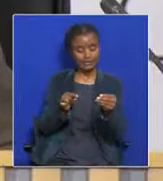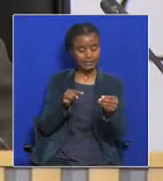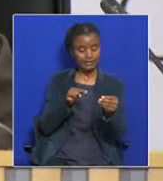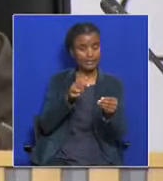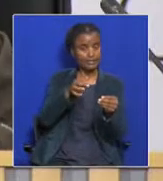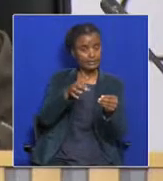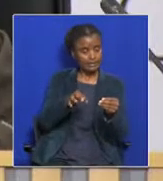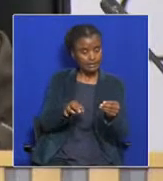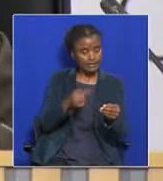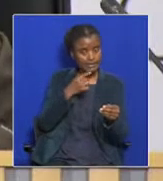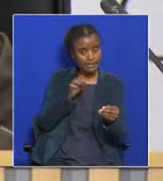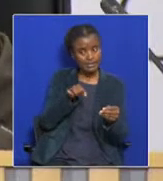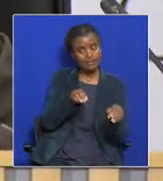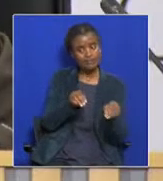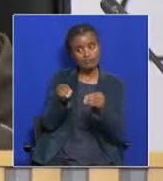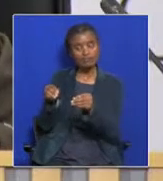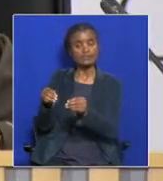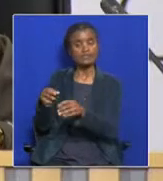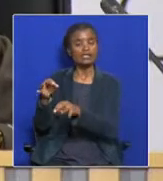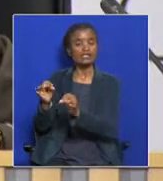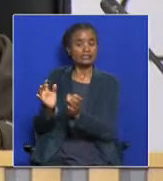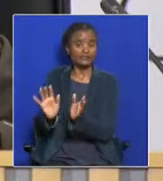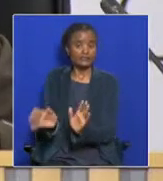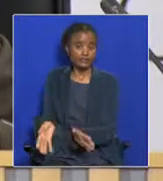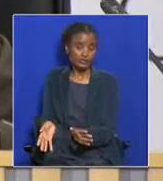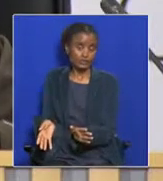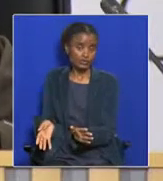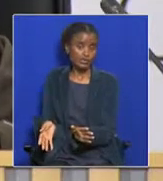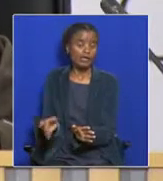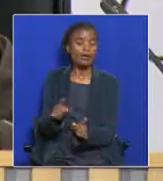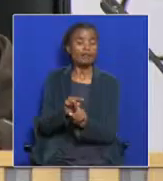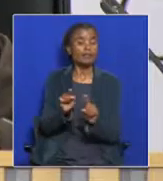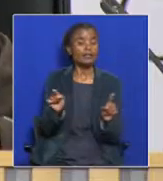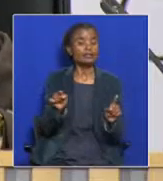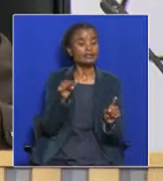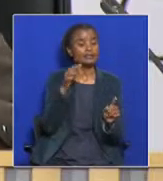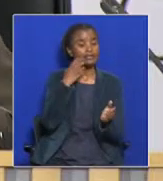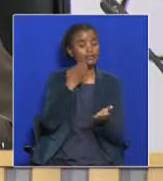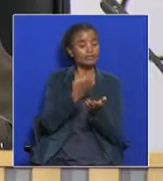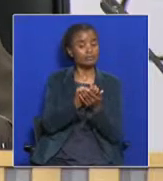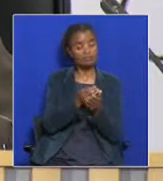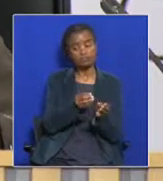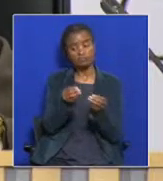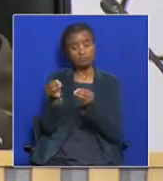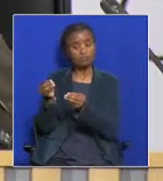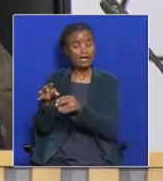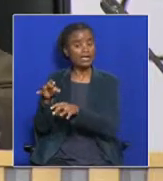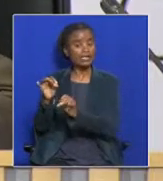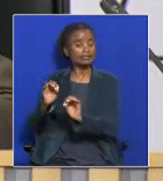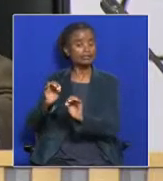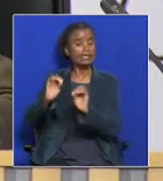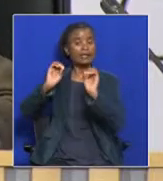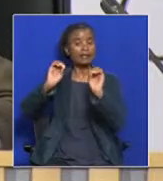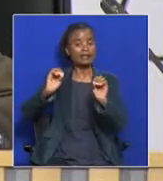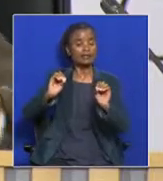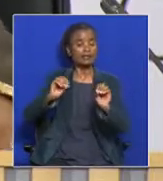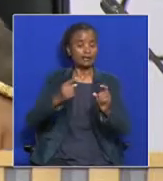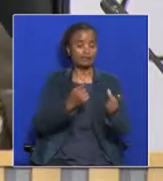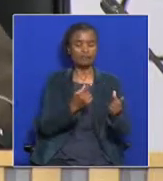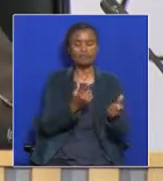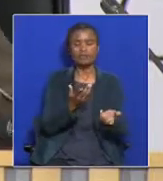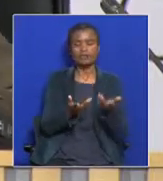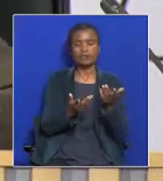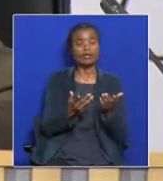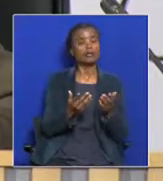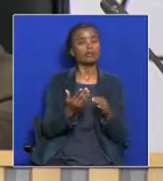analysis. But if your exhibits have not gone for analysis and you've got them lying, or even if they've gone for analysis,